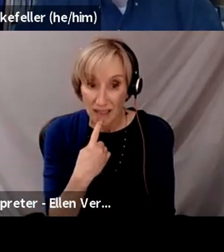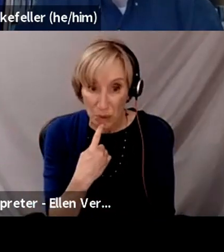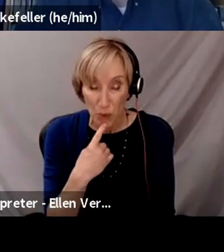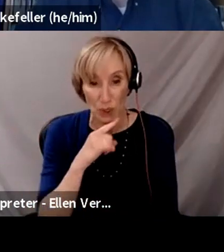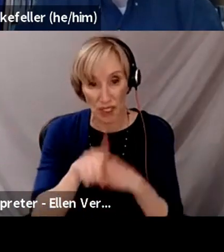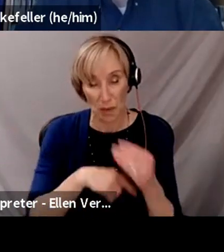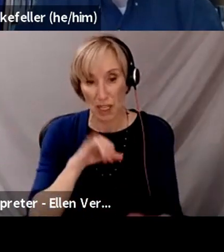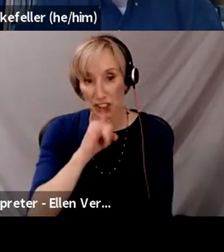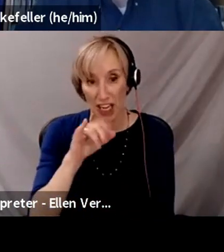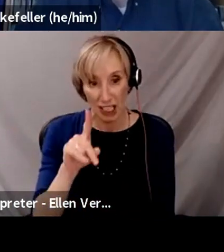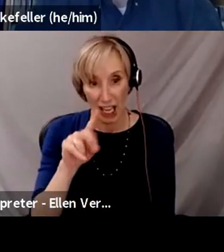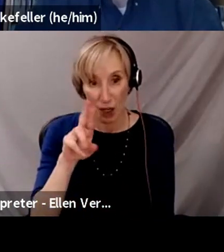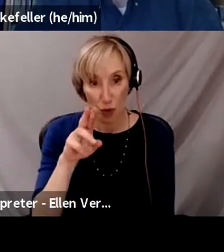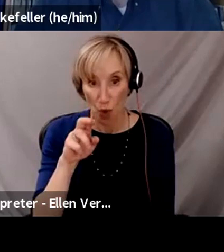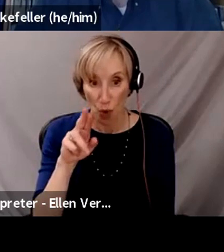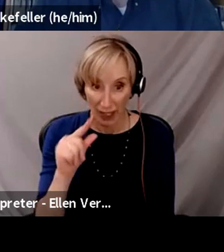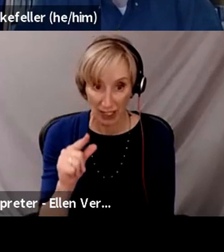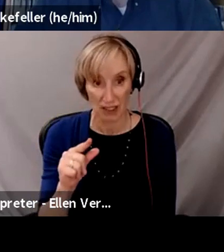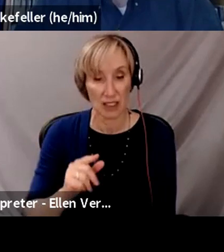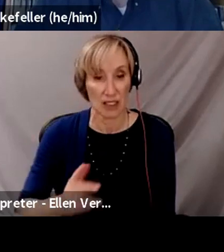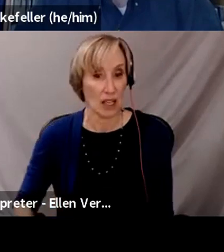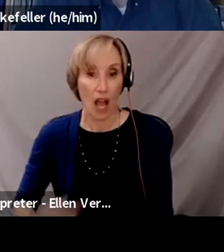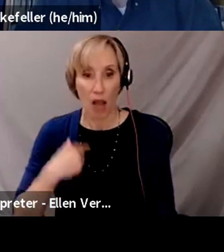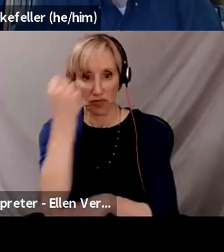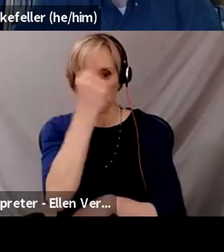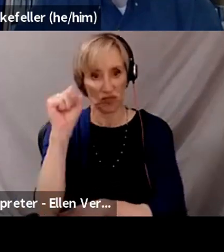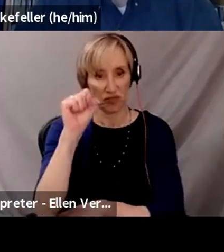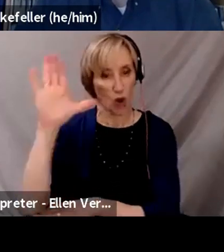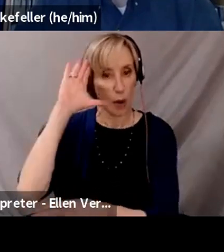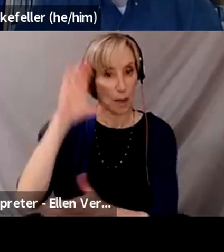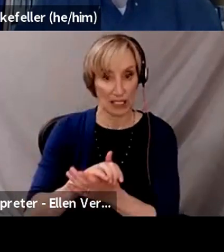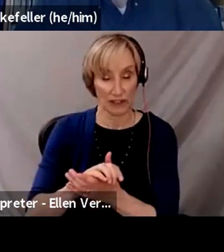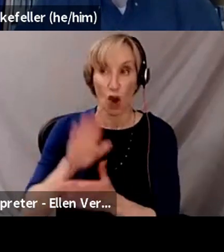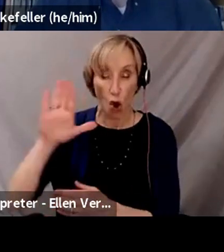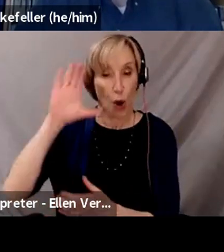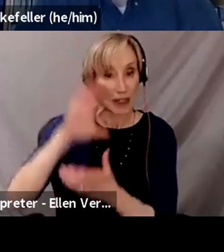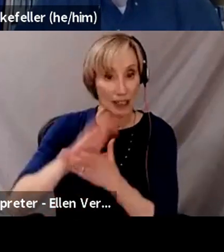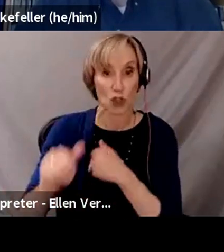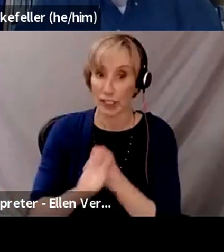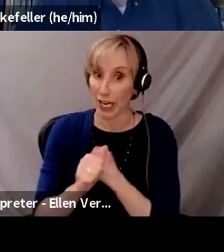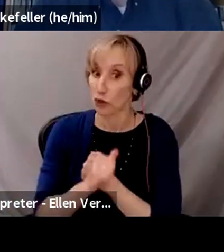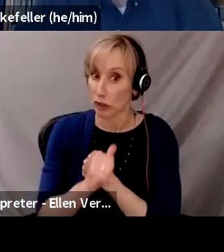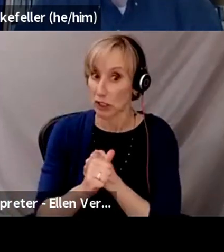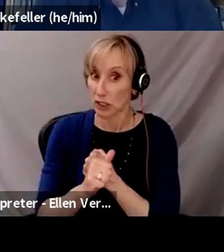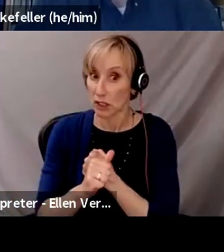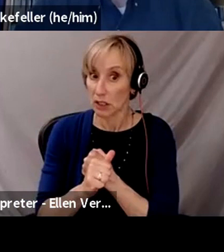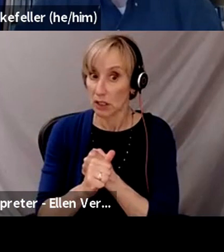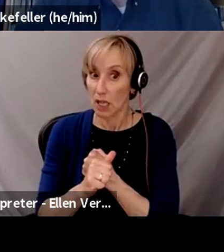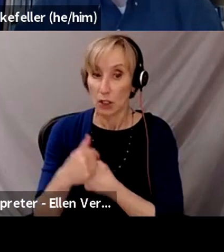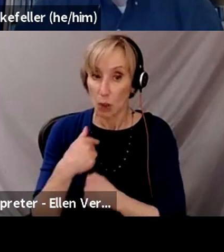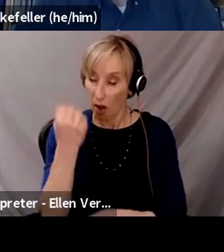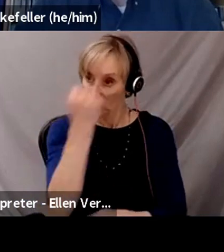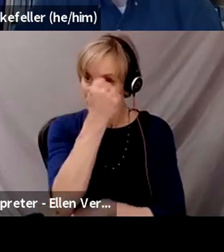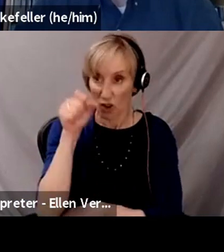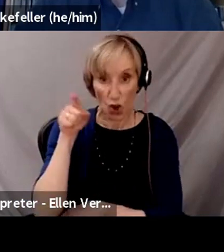but in response, I am protesting her beliefs because I know they are dangerous. Therefore, I'm protesting her as a person. And that's sad because I